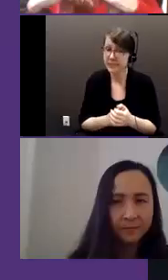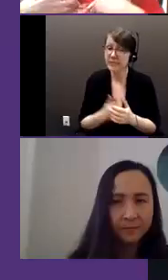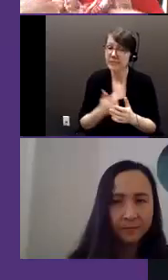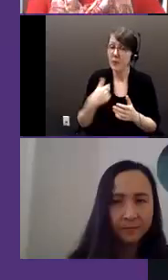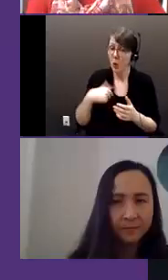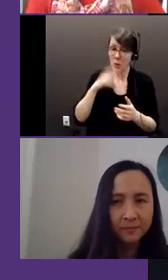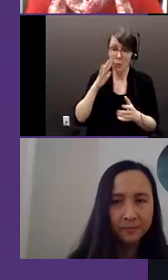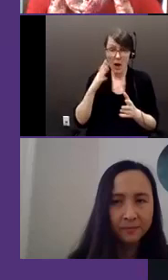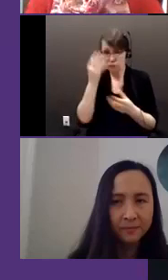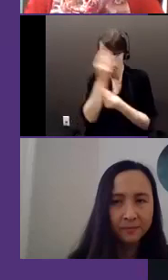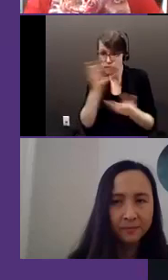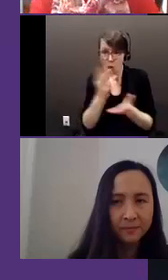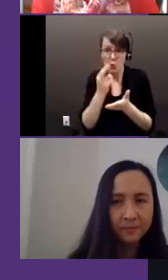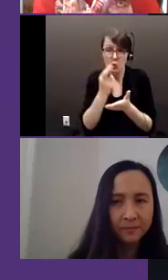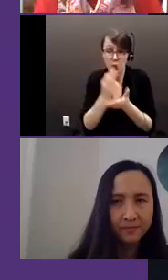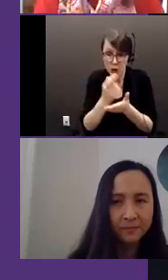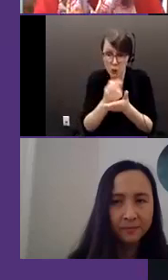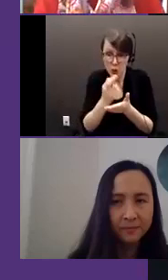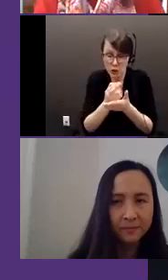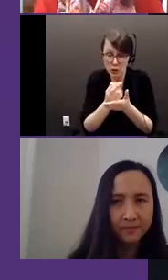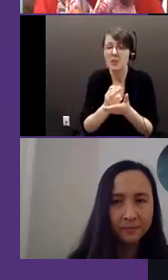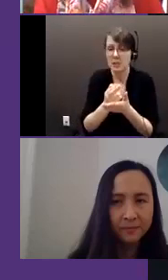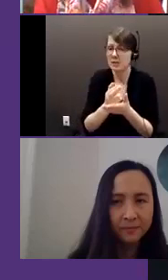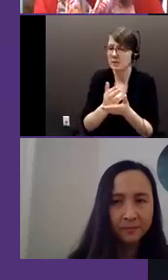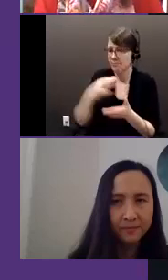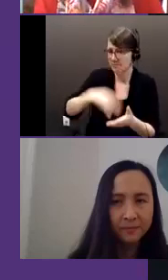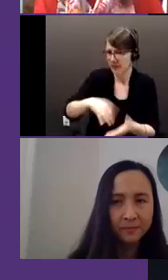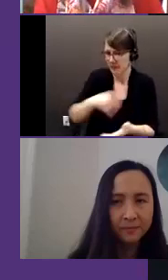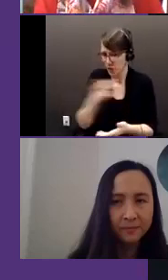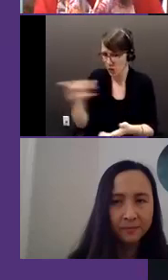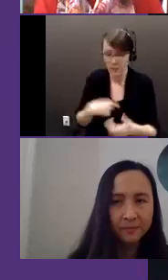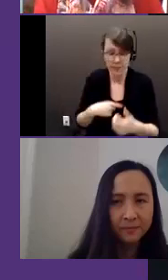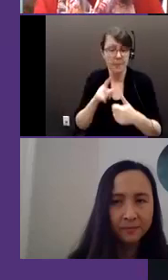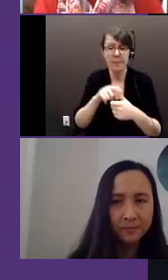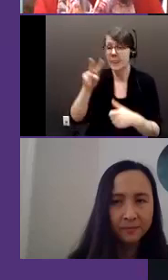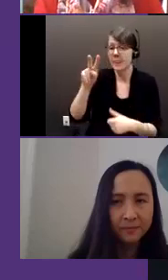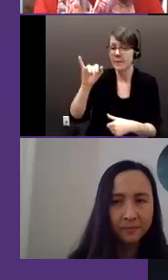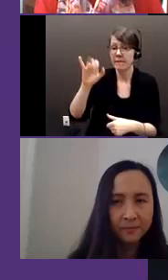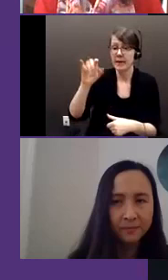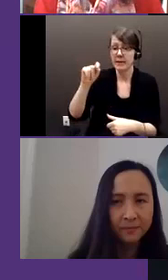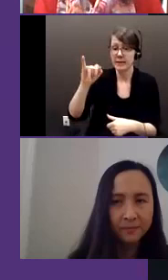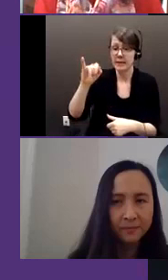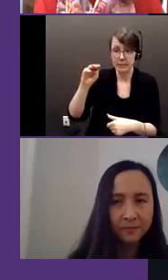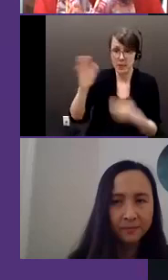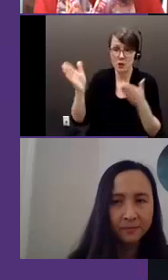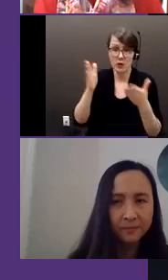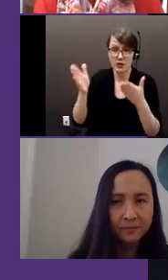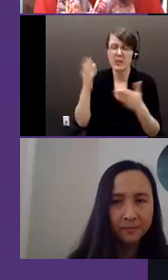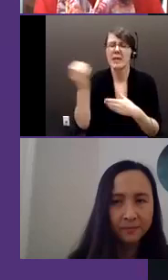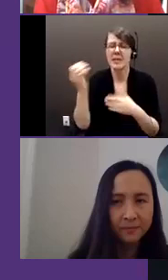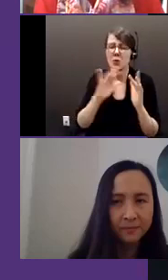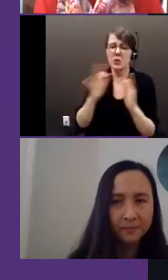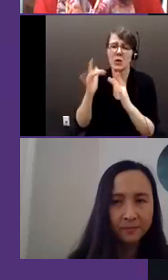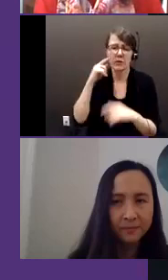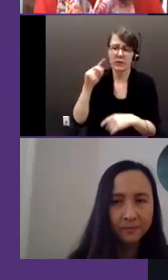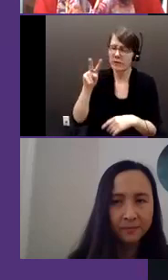those of you. So we have, I want to direct you to Victim Services, the Ontario Network for Victim Services.